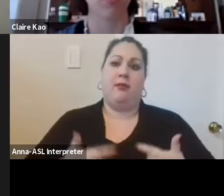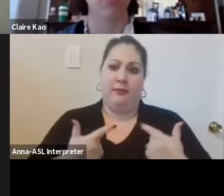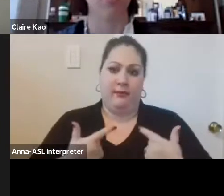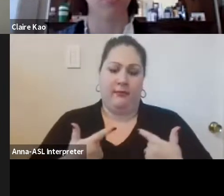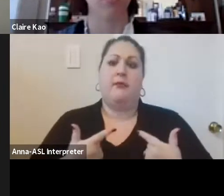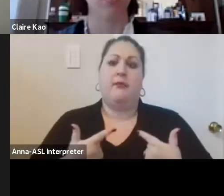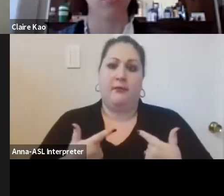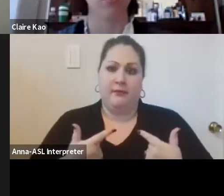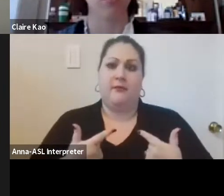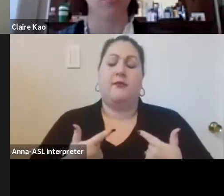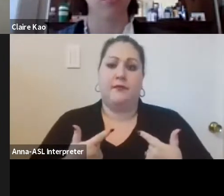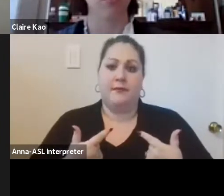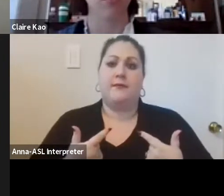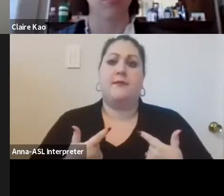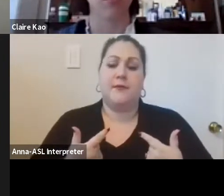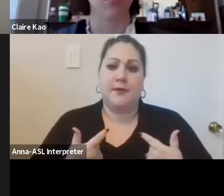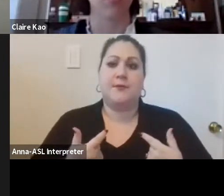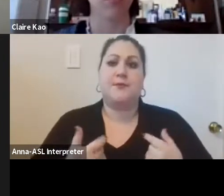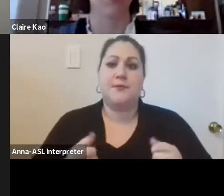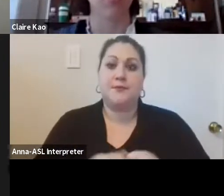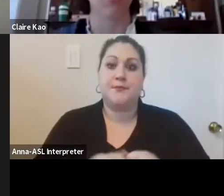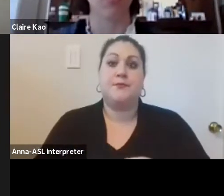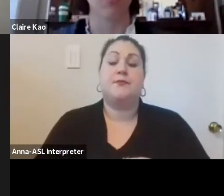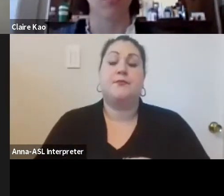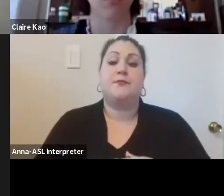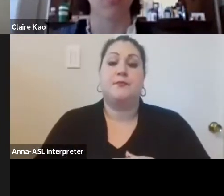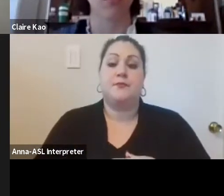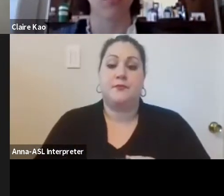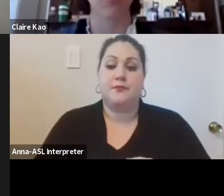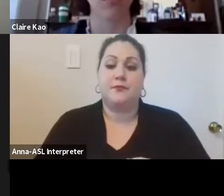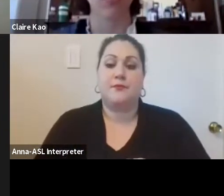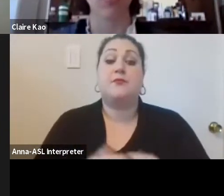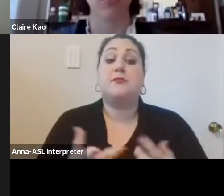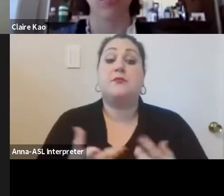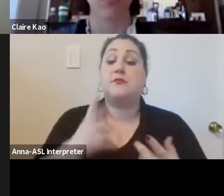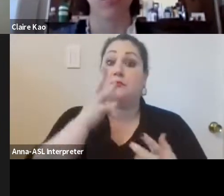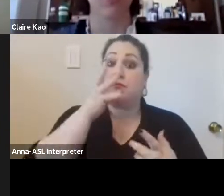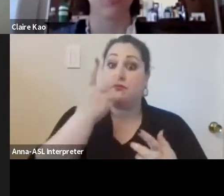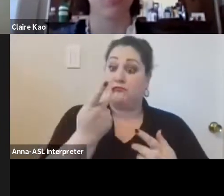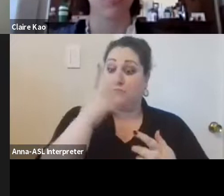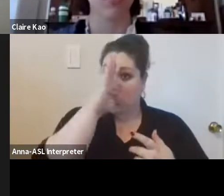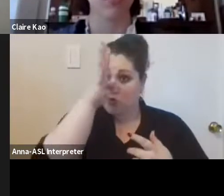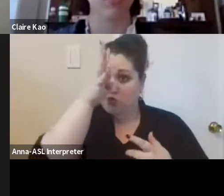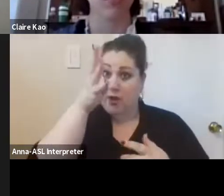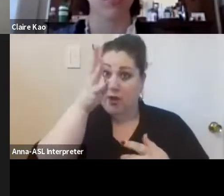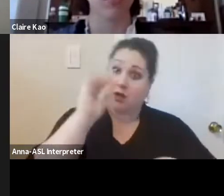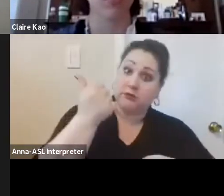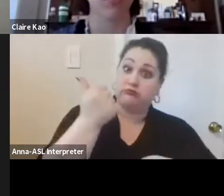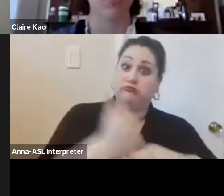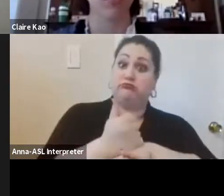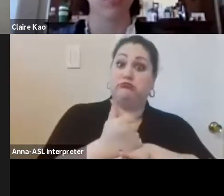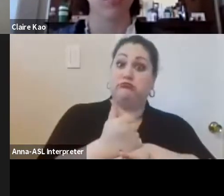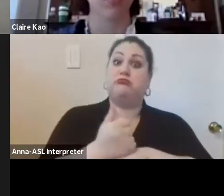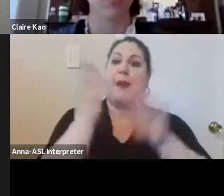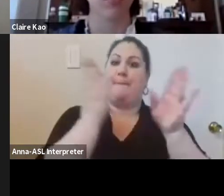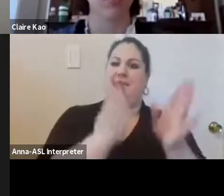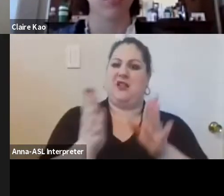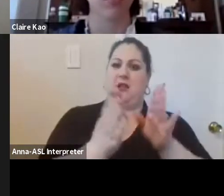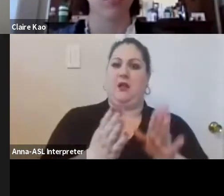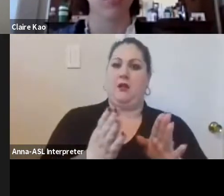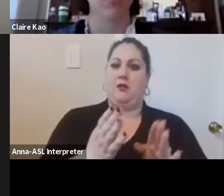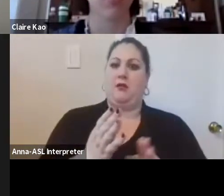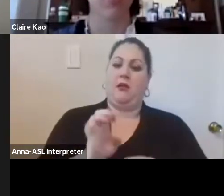this plan was to, we've created a plan that's called an exit plan, which was to relocate me to